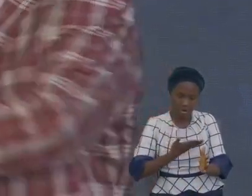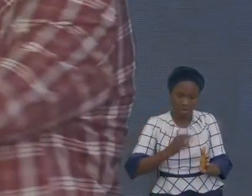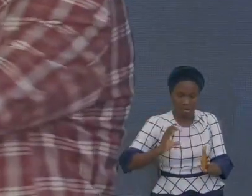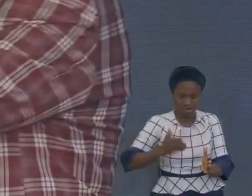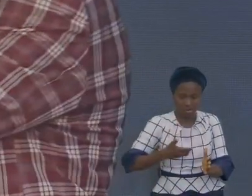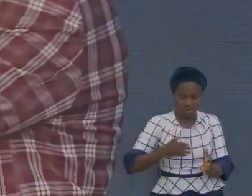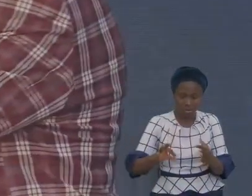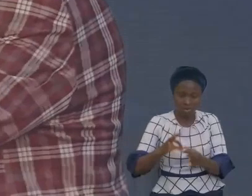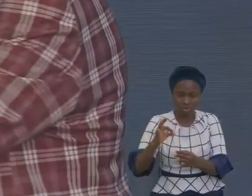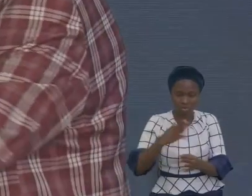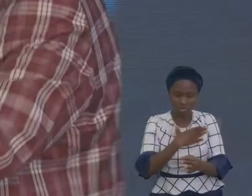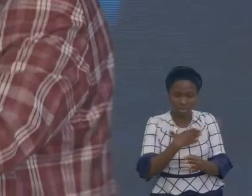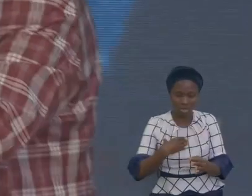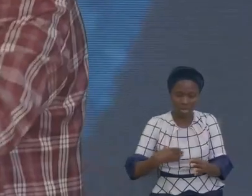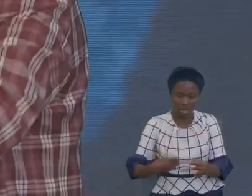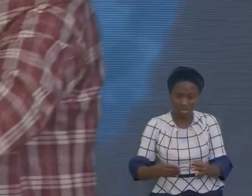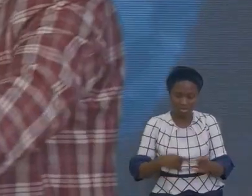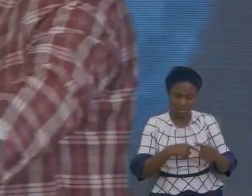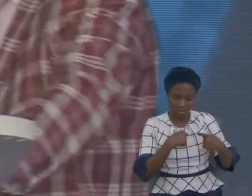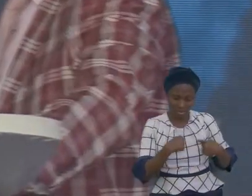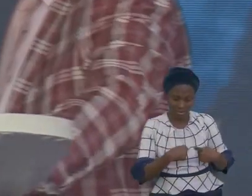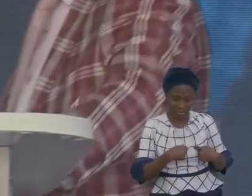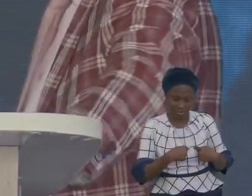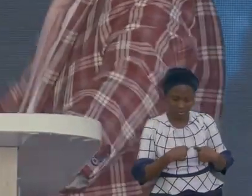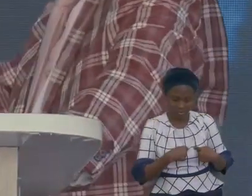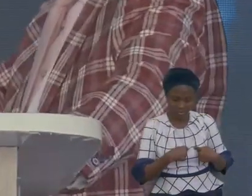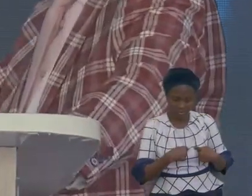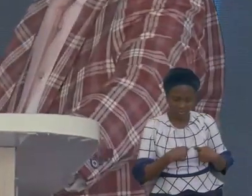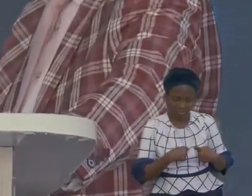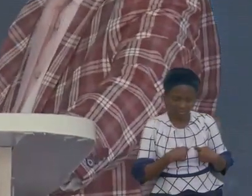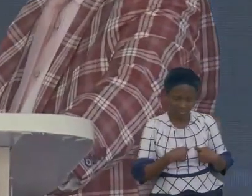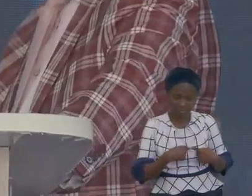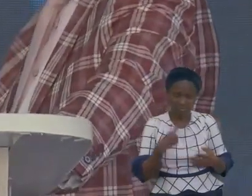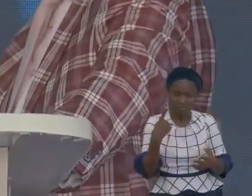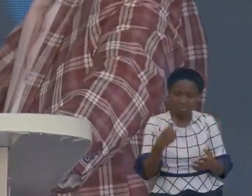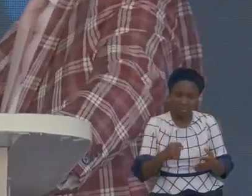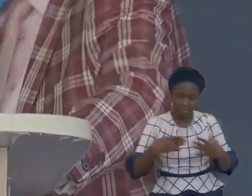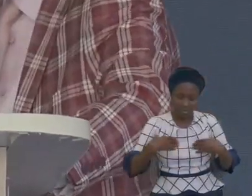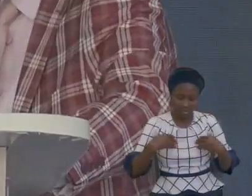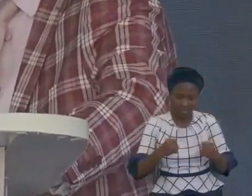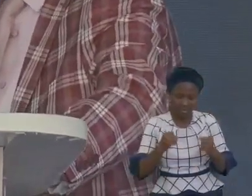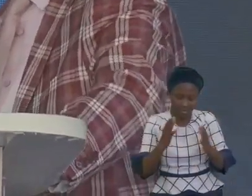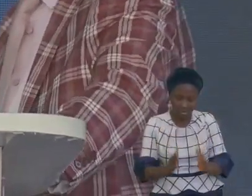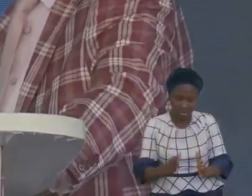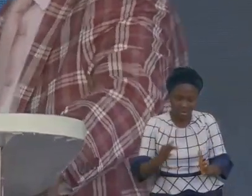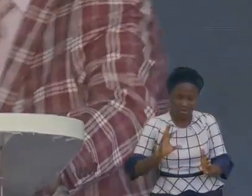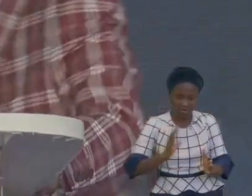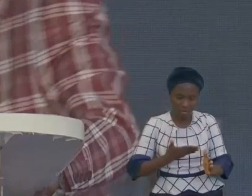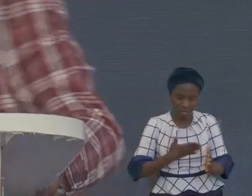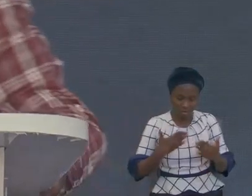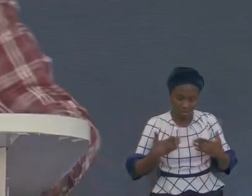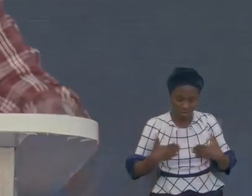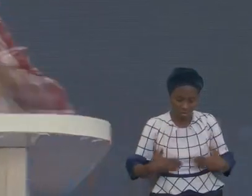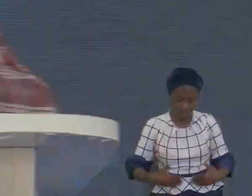the healer of our body, the one that gives solution to every problem.